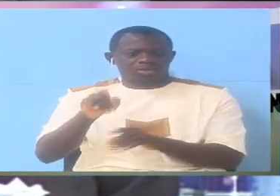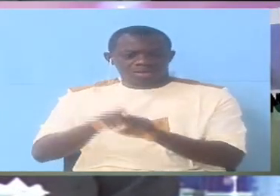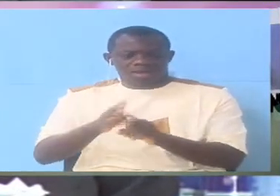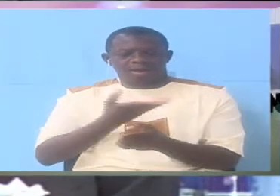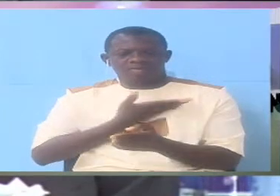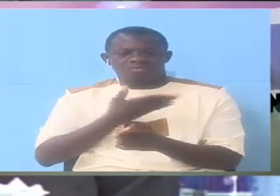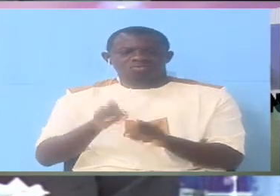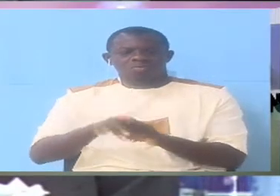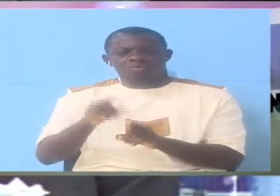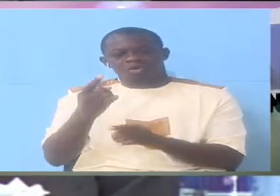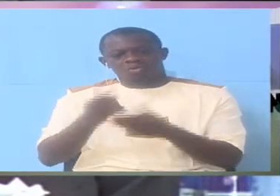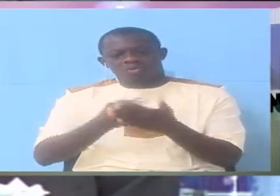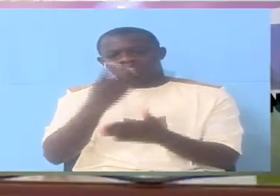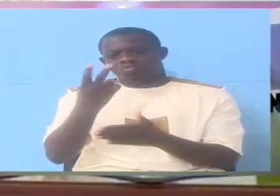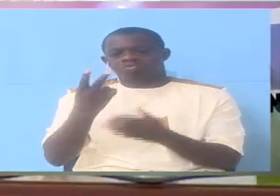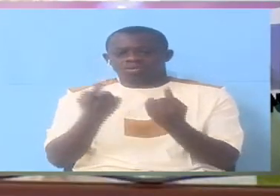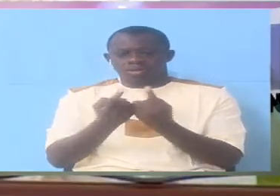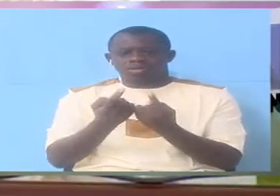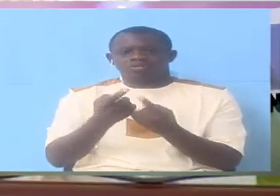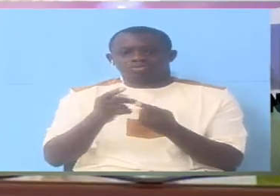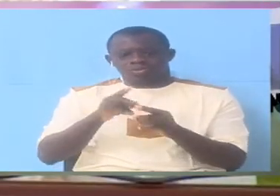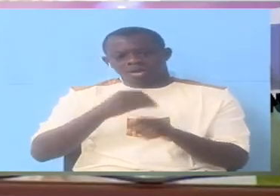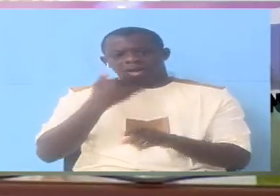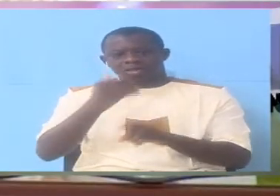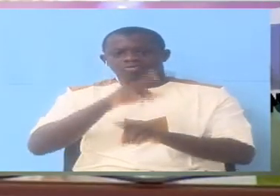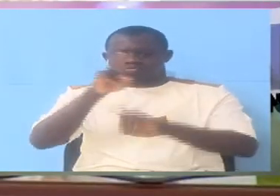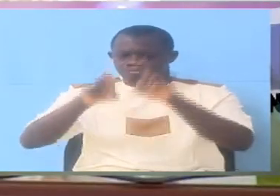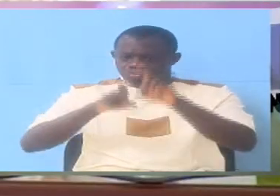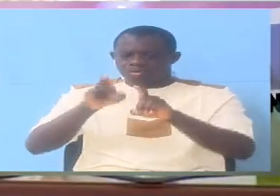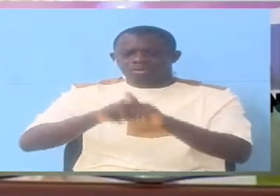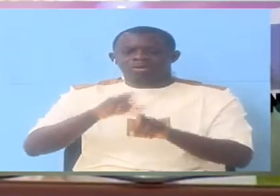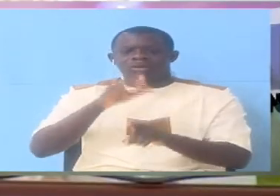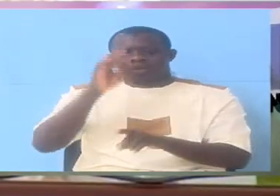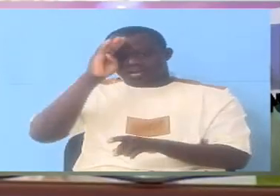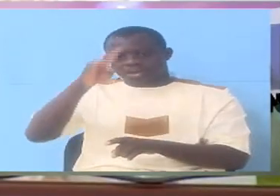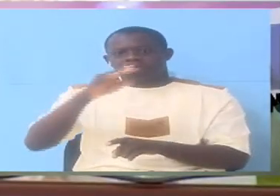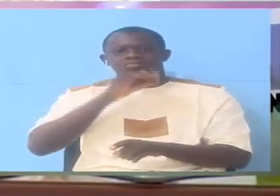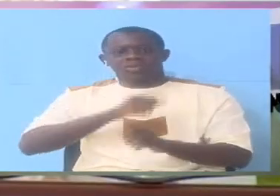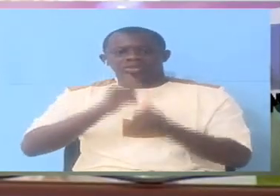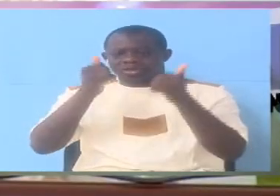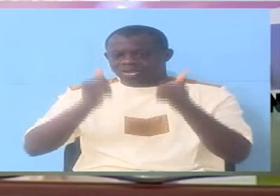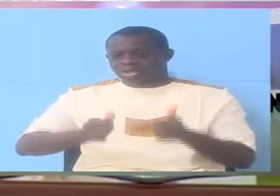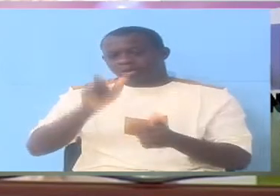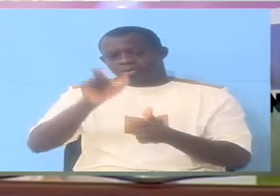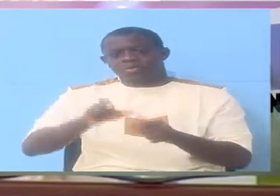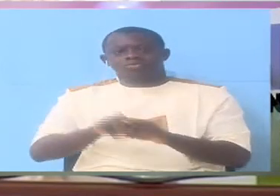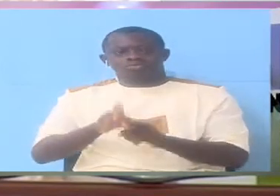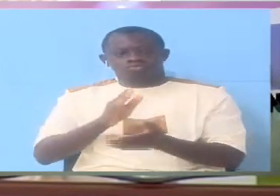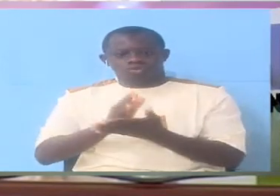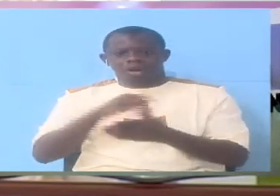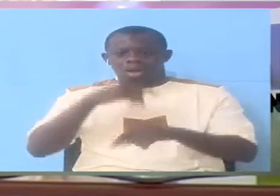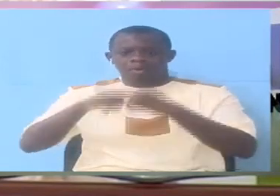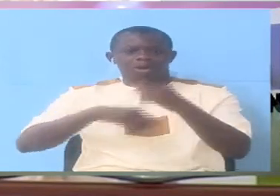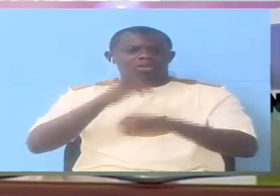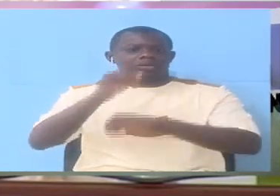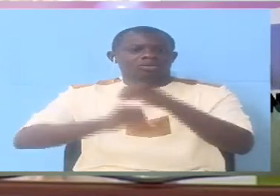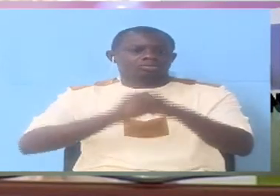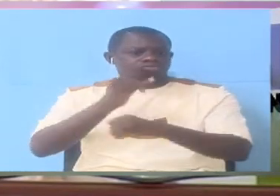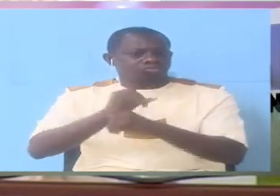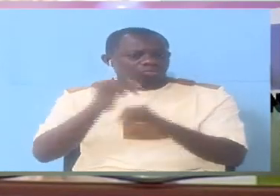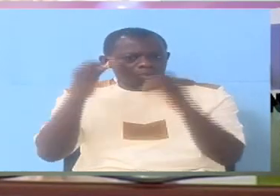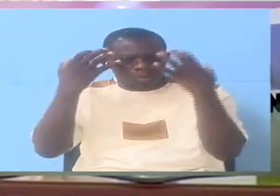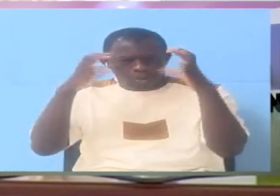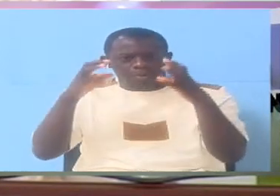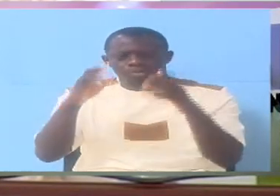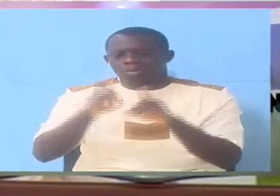raise. Please proceed, Council. Thank you very much, Mr. Chair. Indeed, with these technical problems, perhaps it is